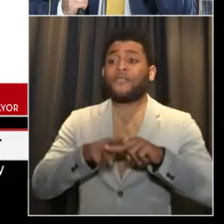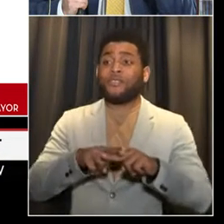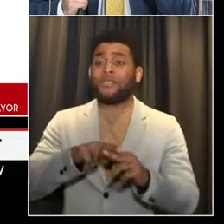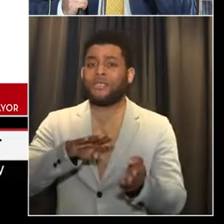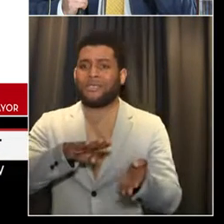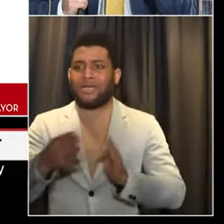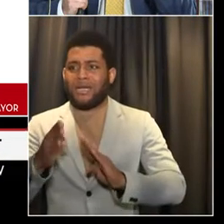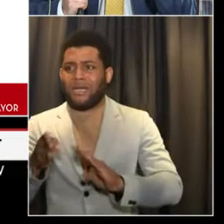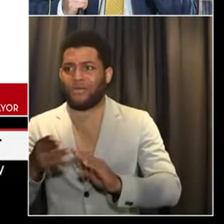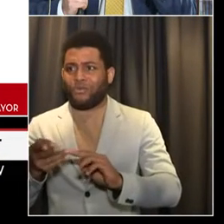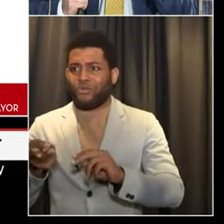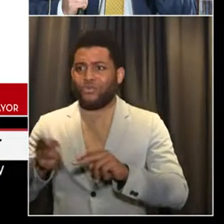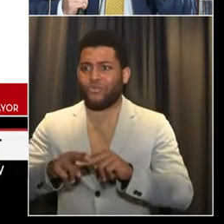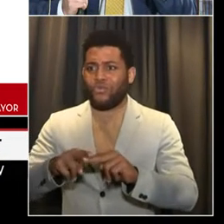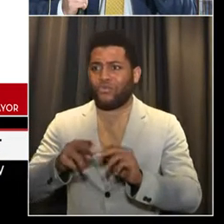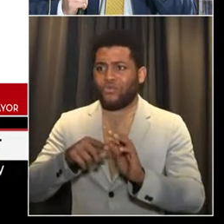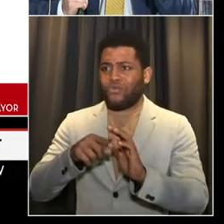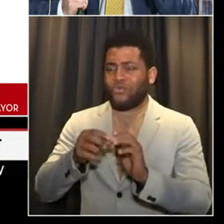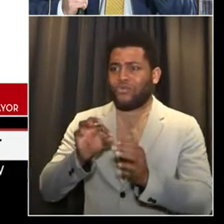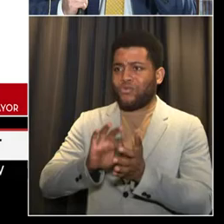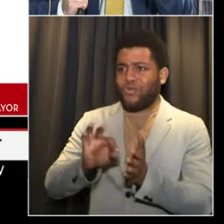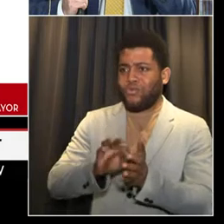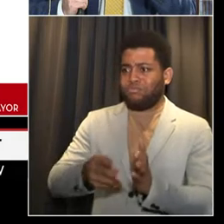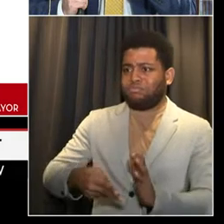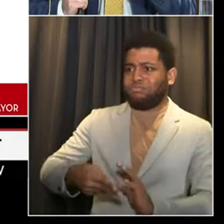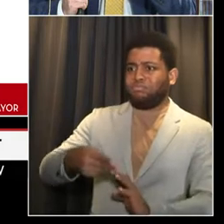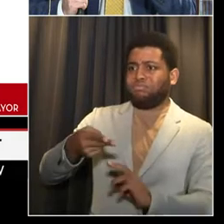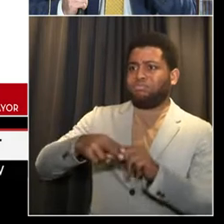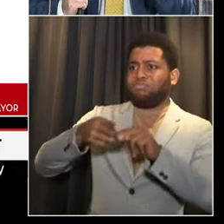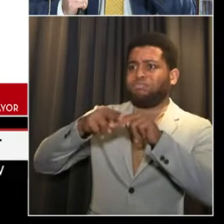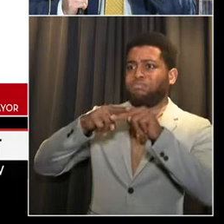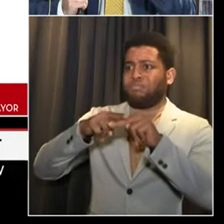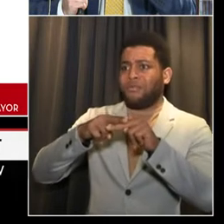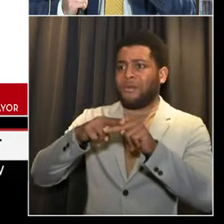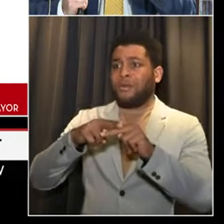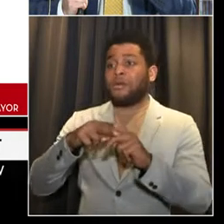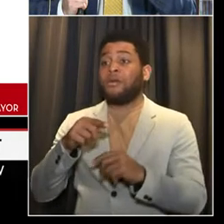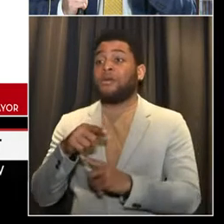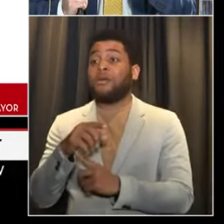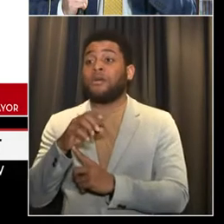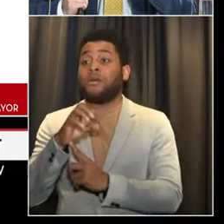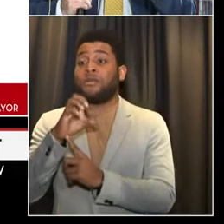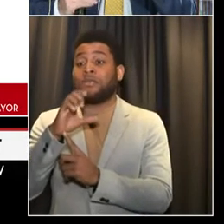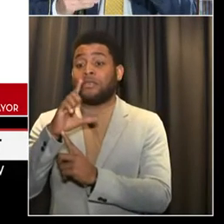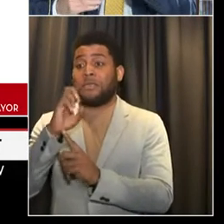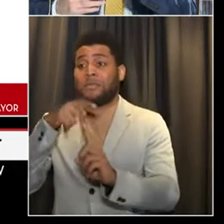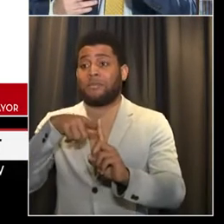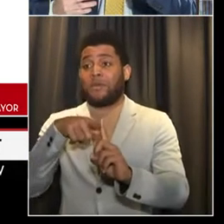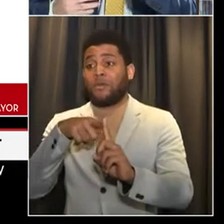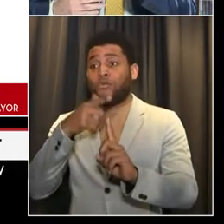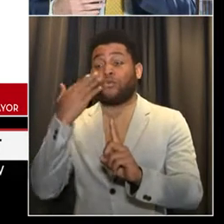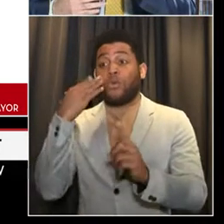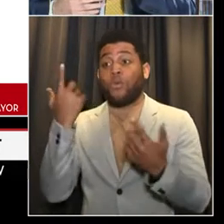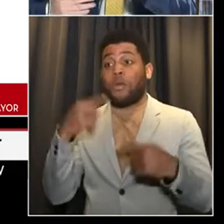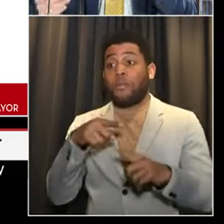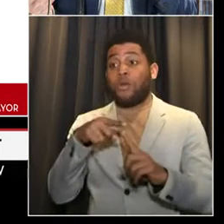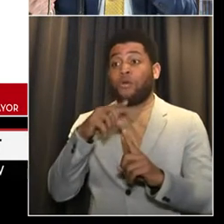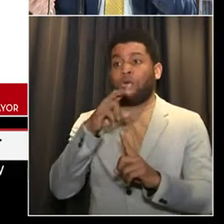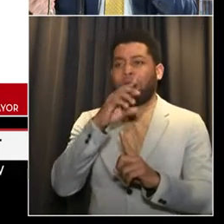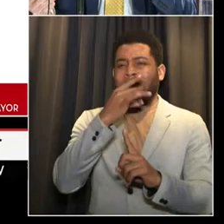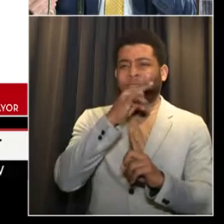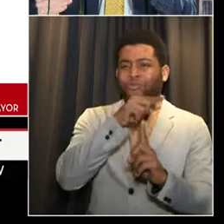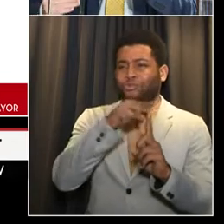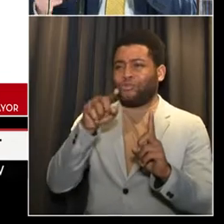clips, and you say, what does that 18% to 25% or 24% translate to? Last year, it was about